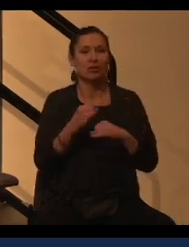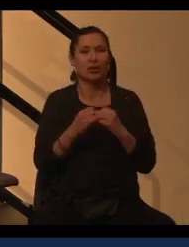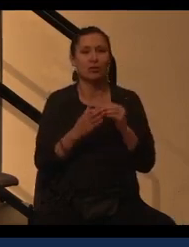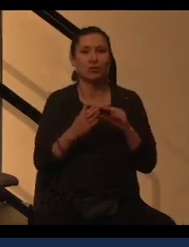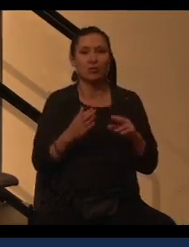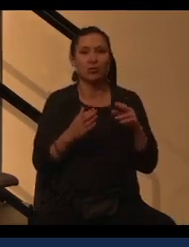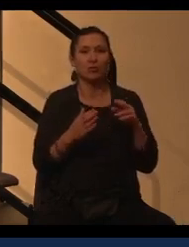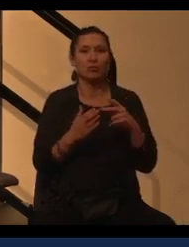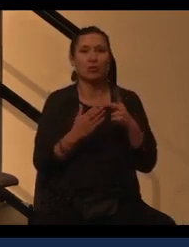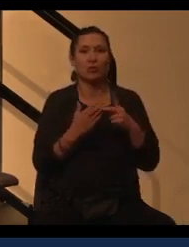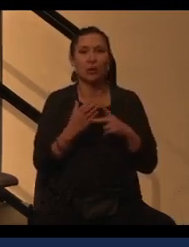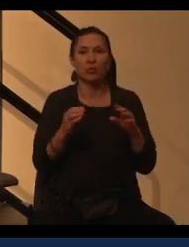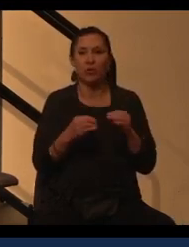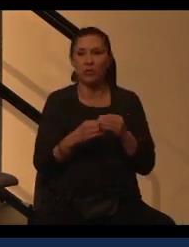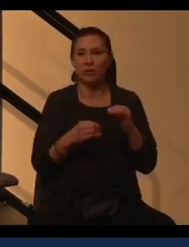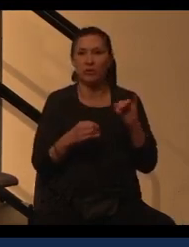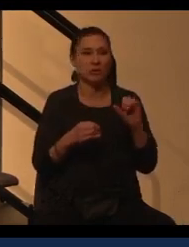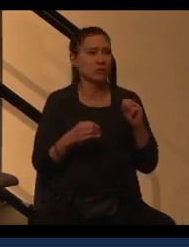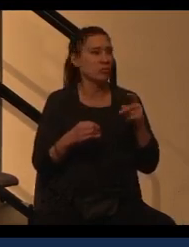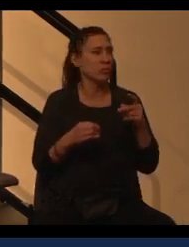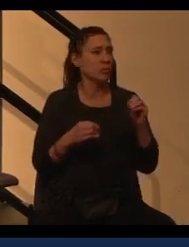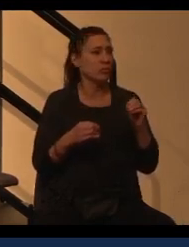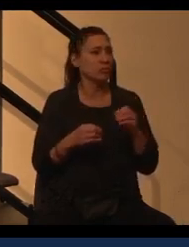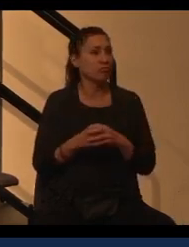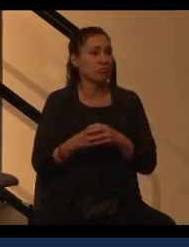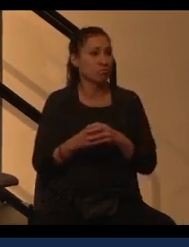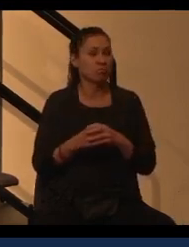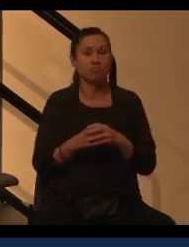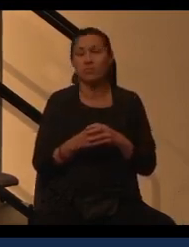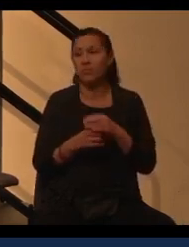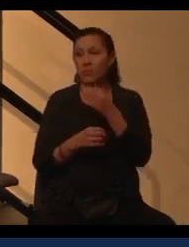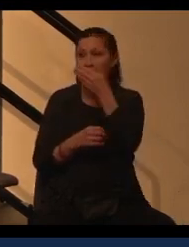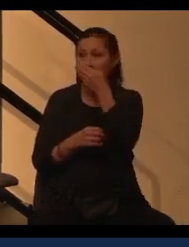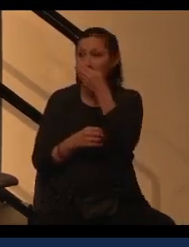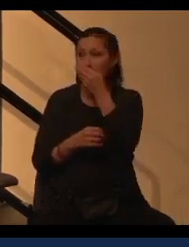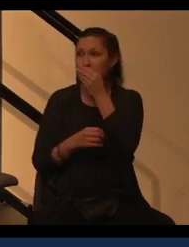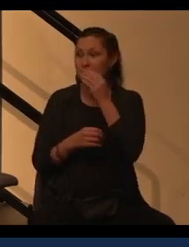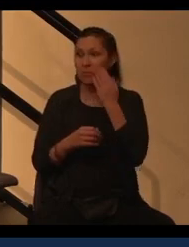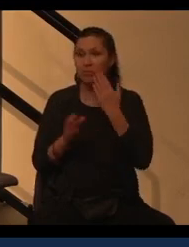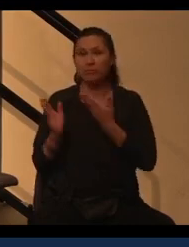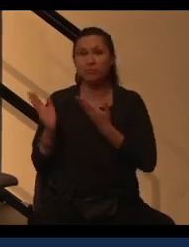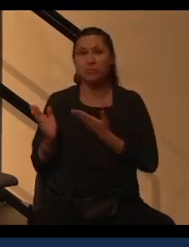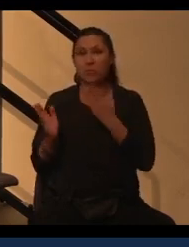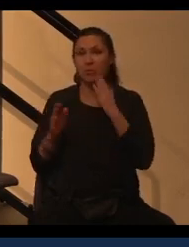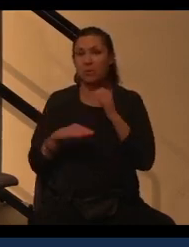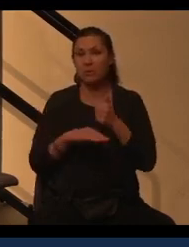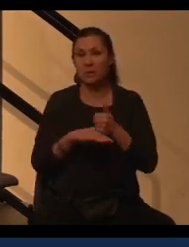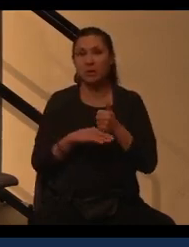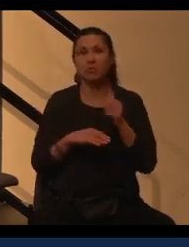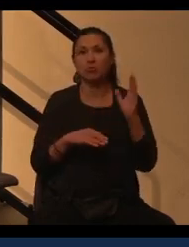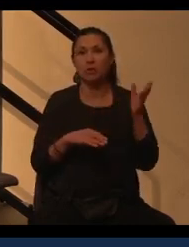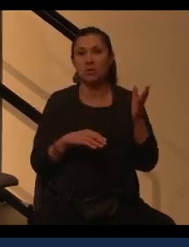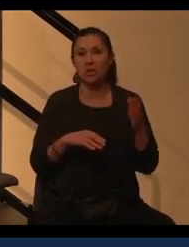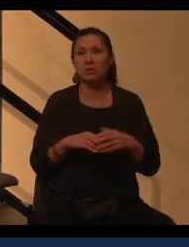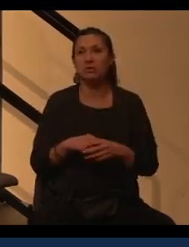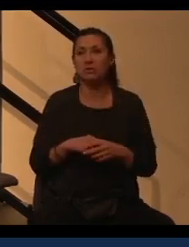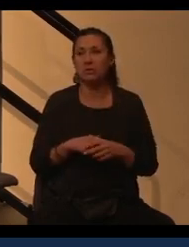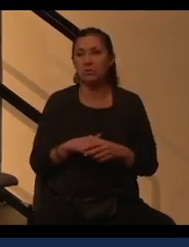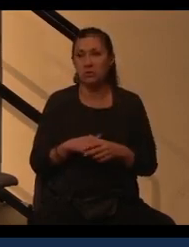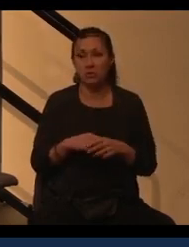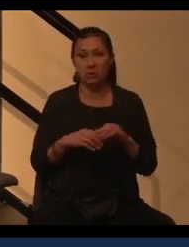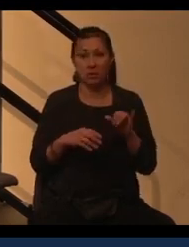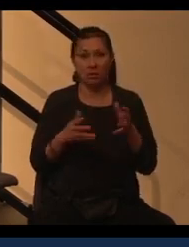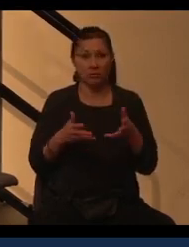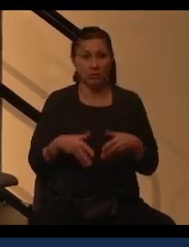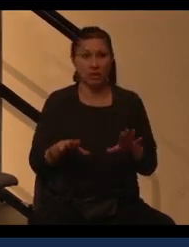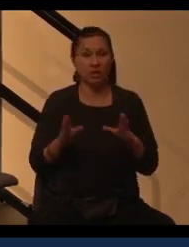So, with that being said, I know Dulce is going to be setting up with a presentation. After that, we